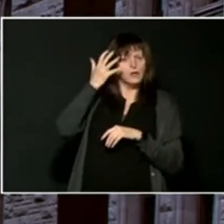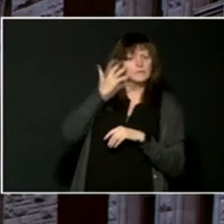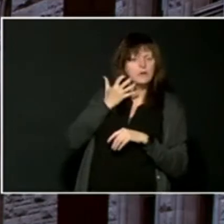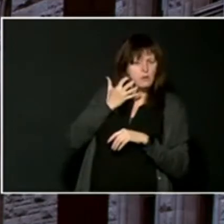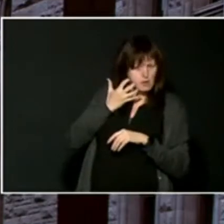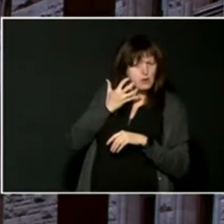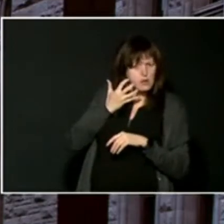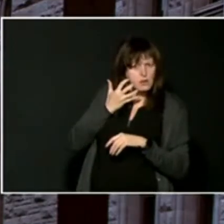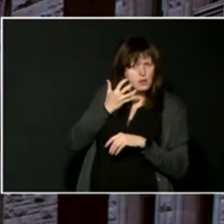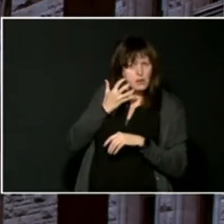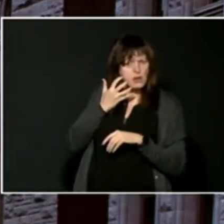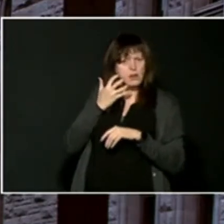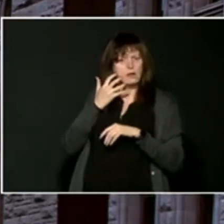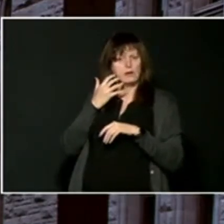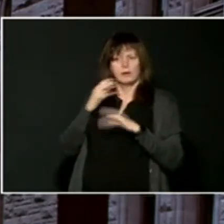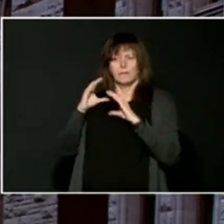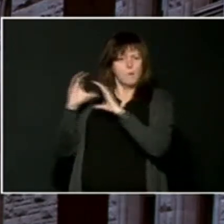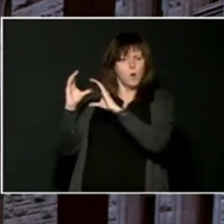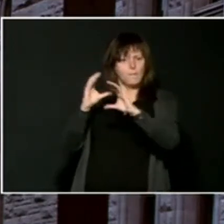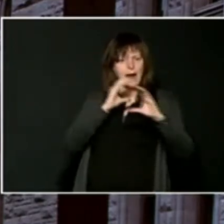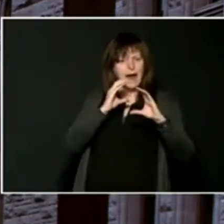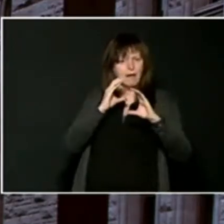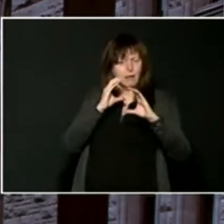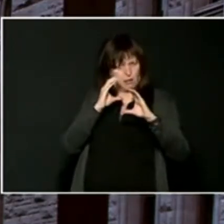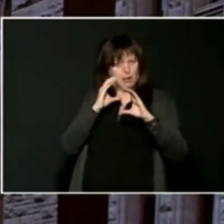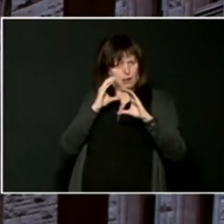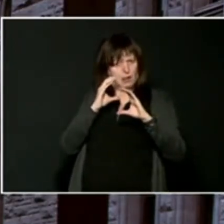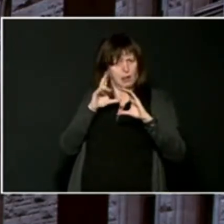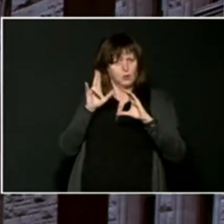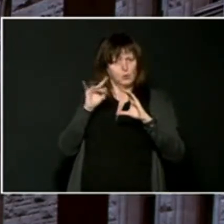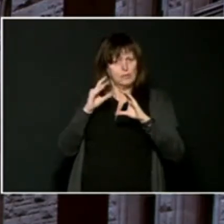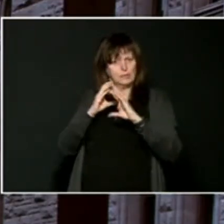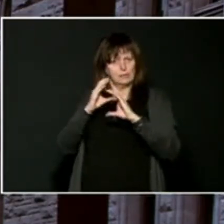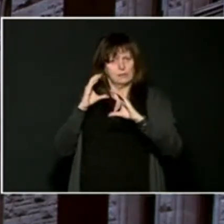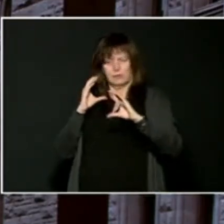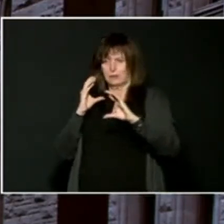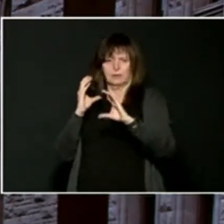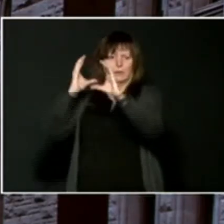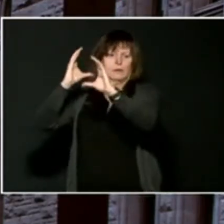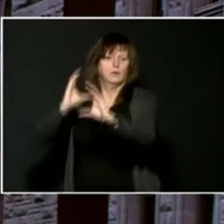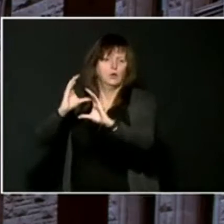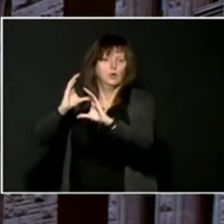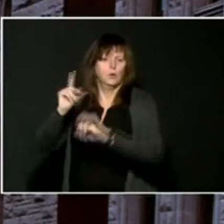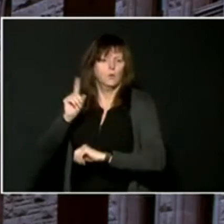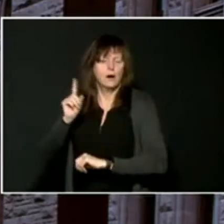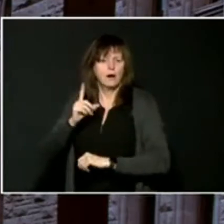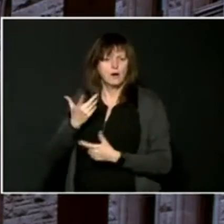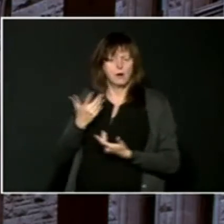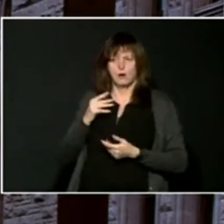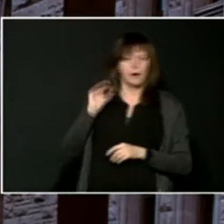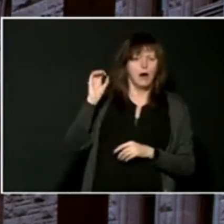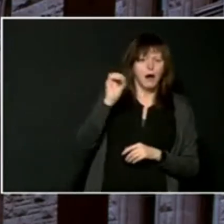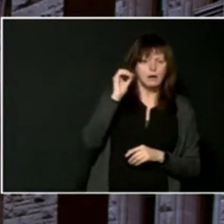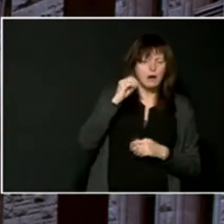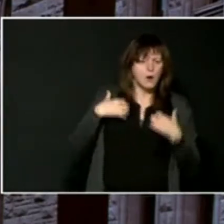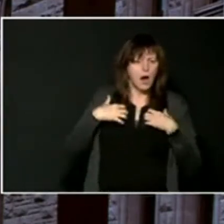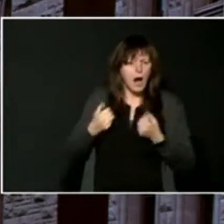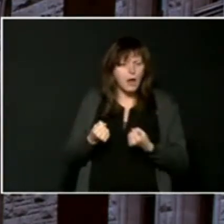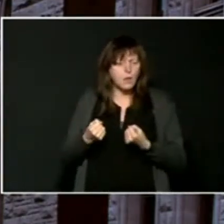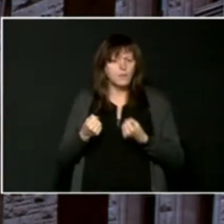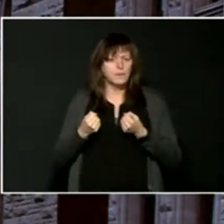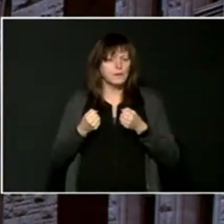mobile type facilities and how that might be handled. So Ontario Health, combined with the ministry and other sectors, are working